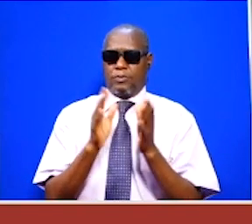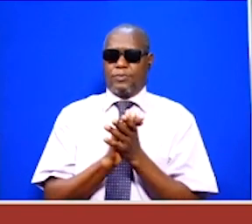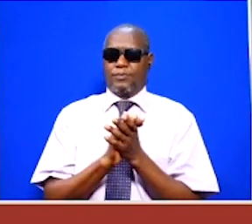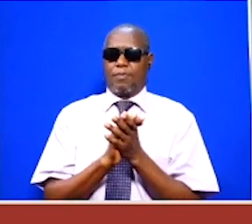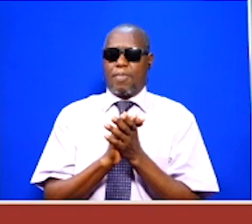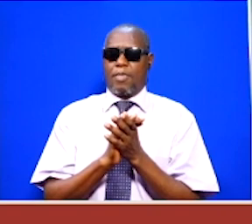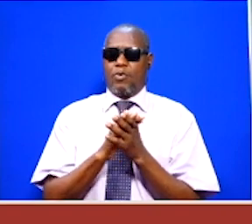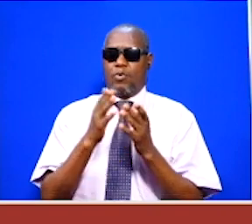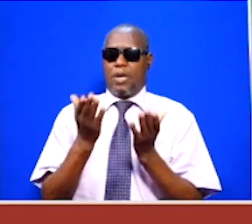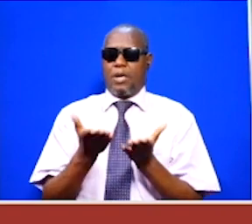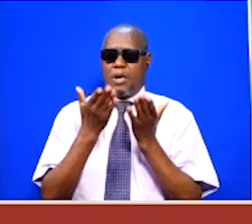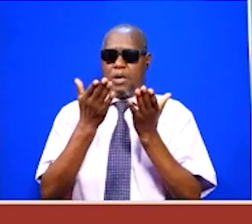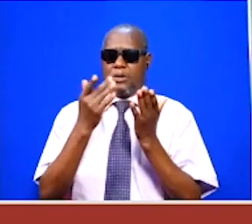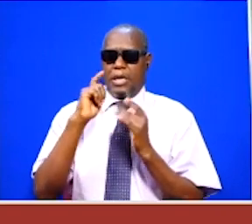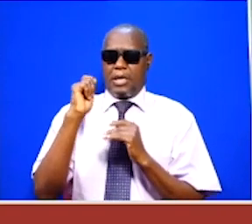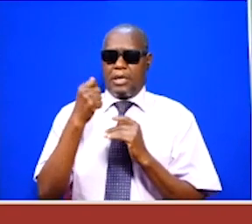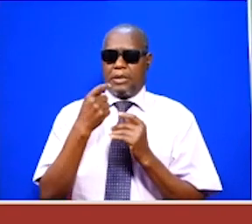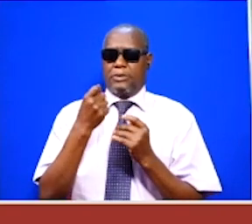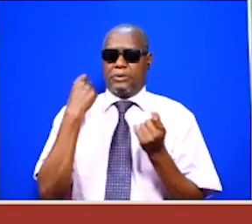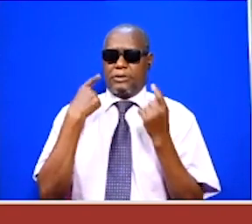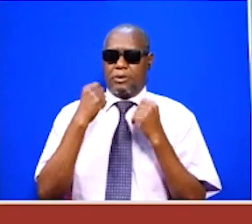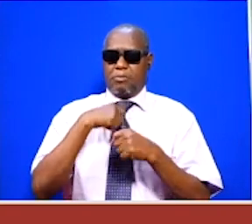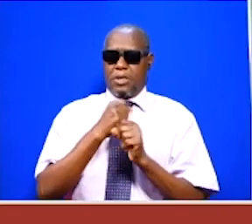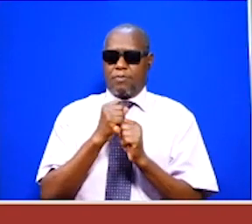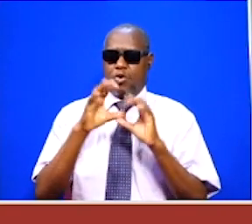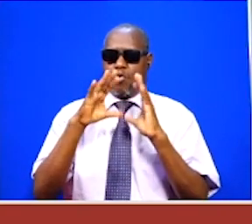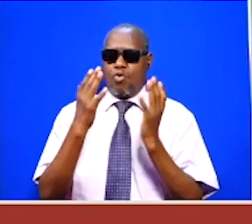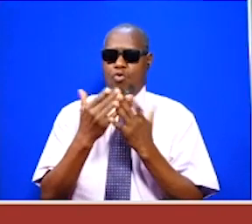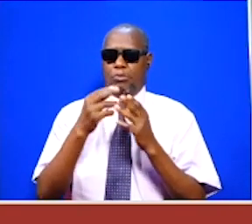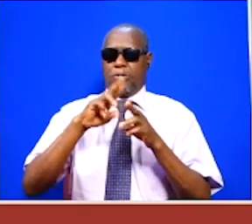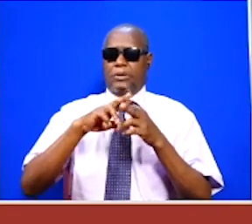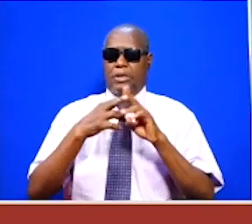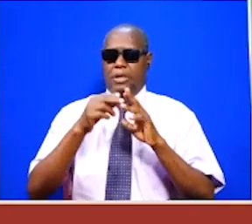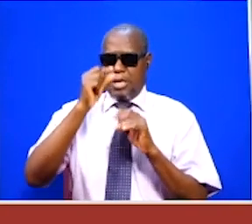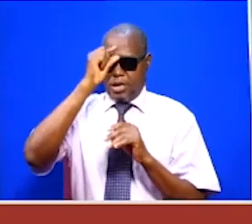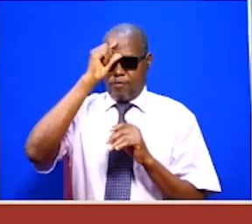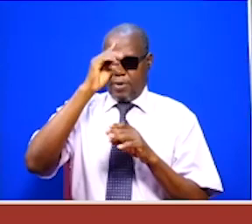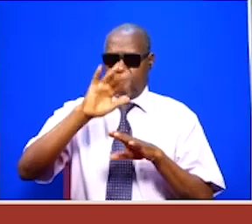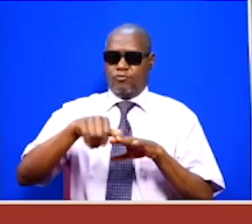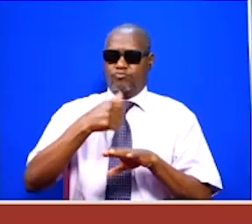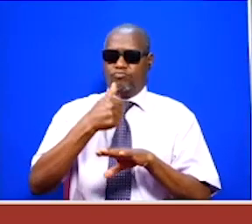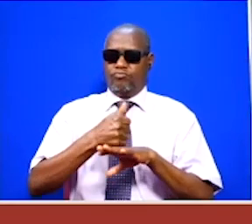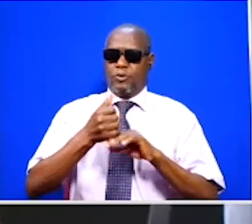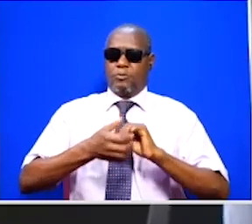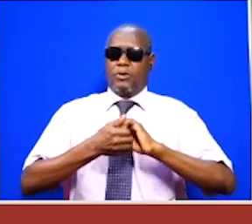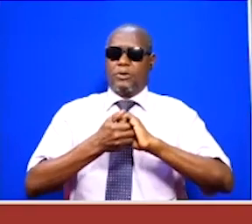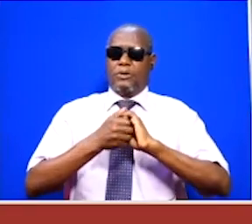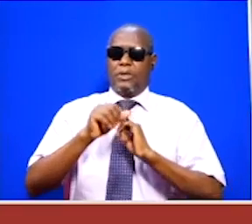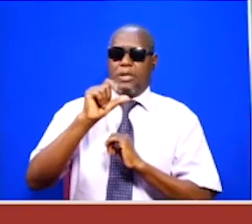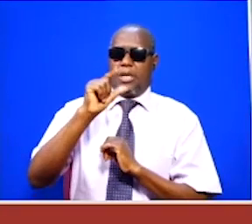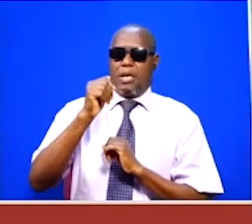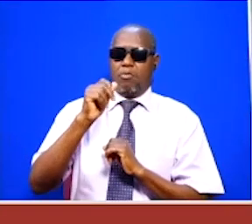the quality of Kenyan tea to ensure it meets the global standards, the government has established a partnership with Lipton Teas